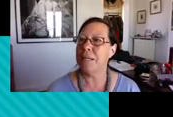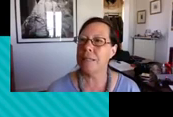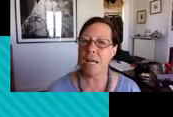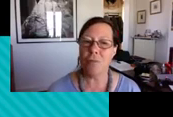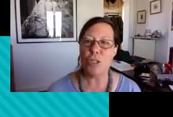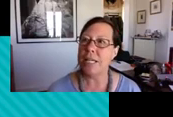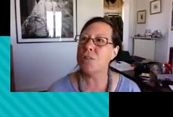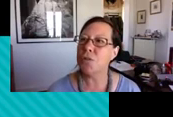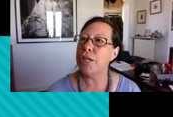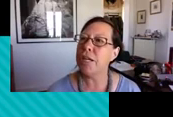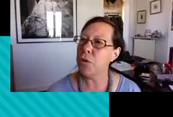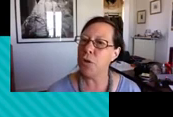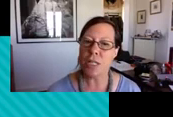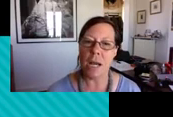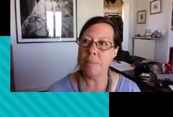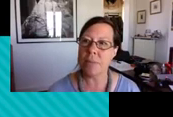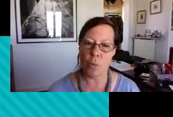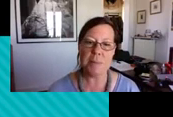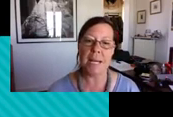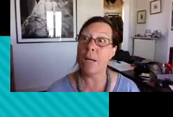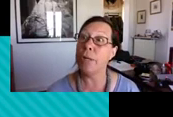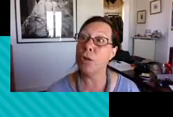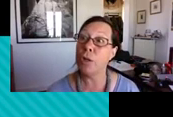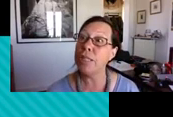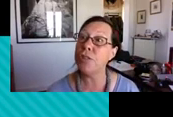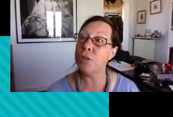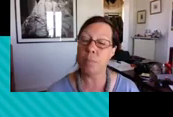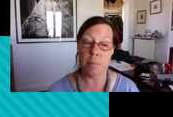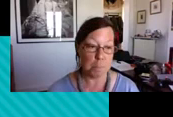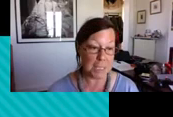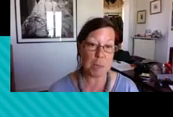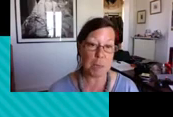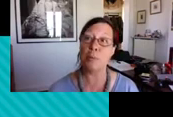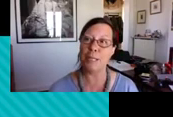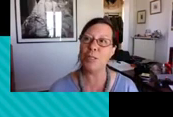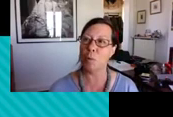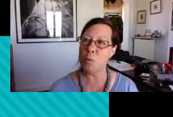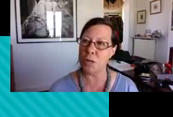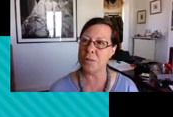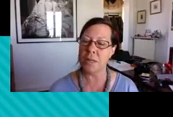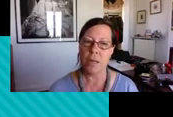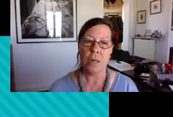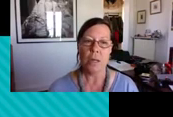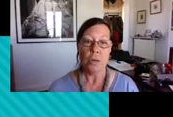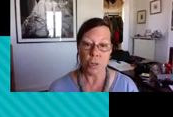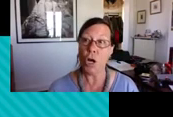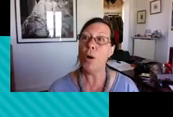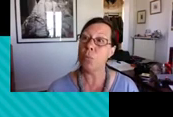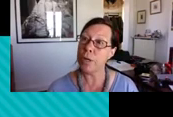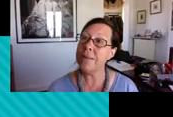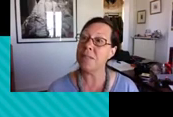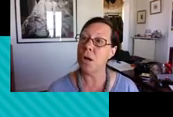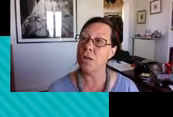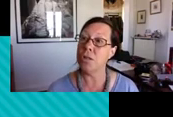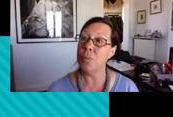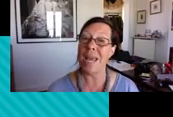pandemic coverage is free at the New York Times website, I would encourage you, especially political reporters, to go and